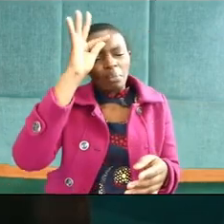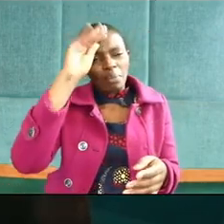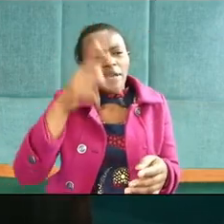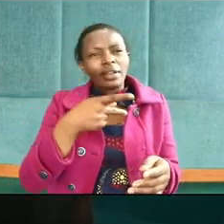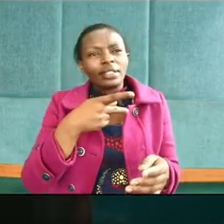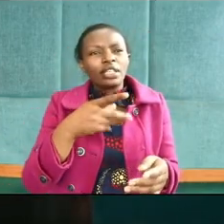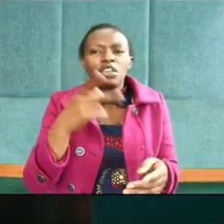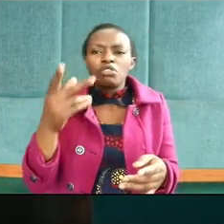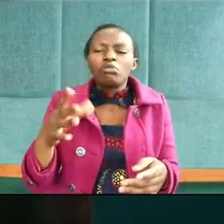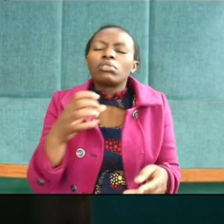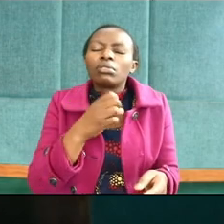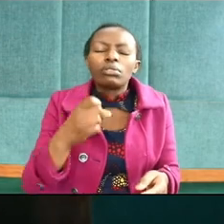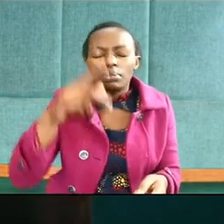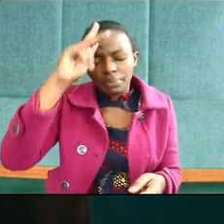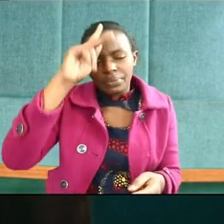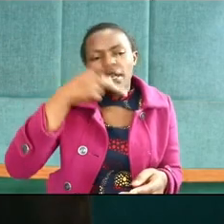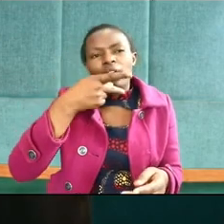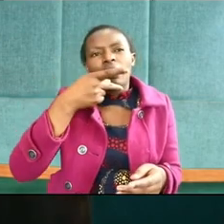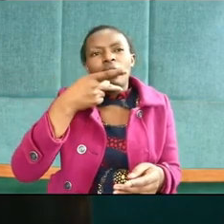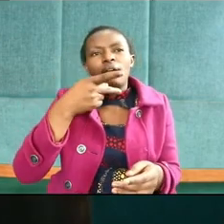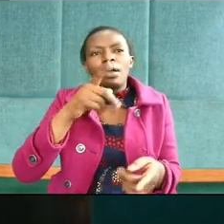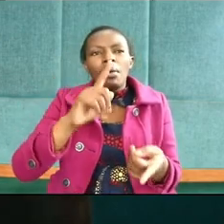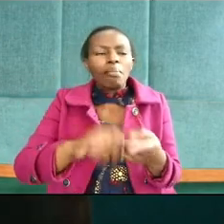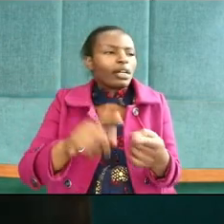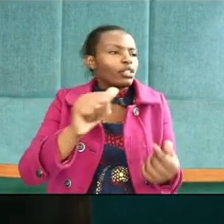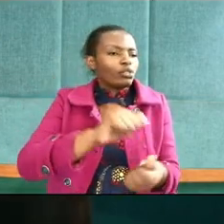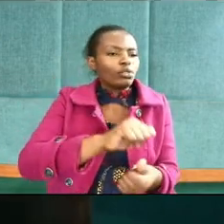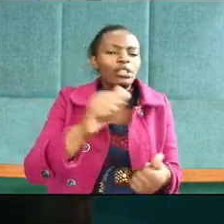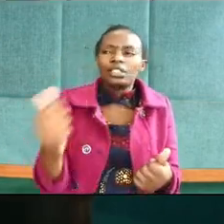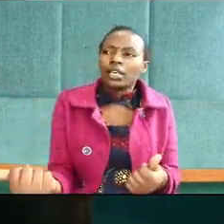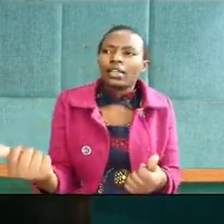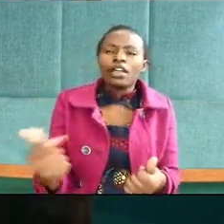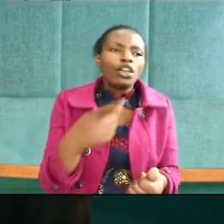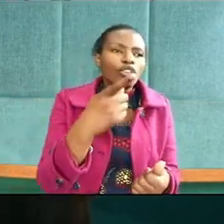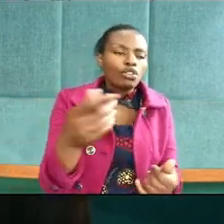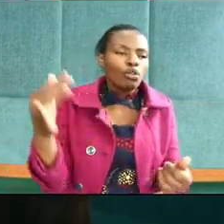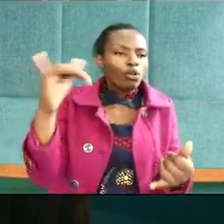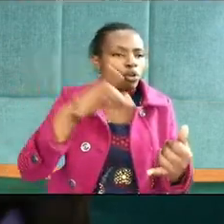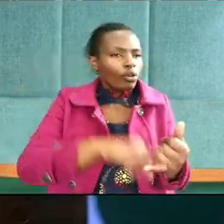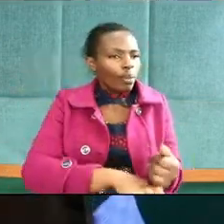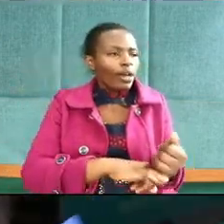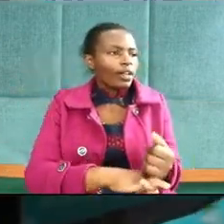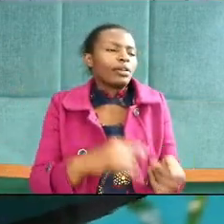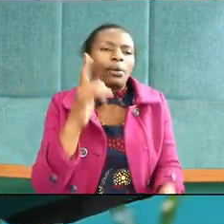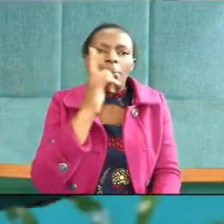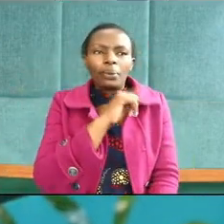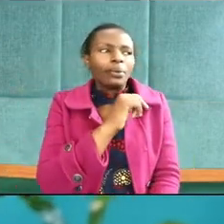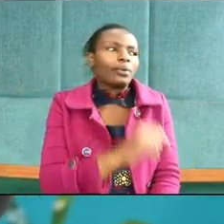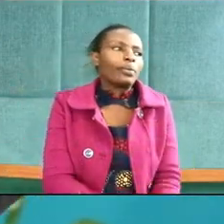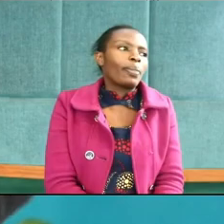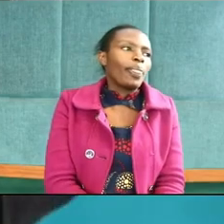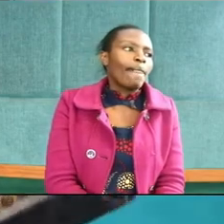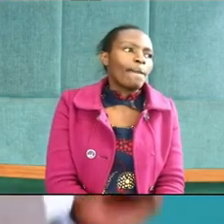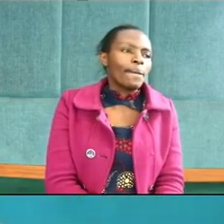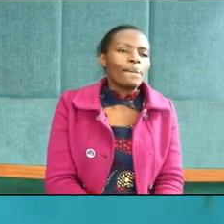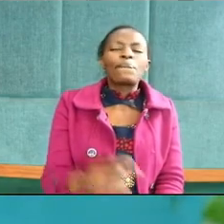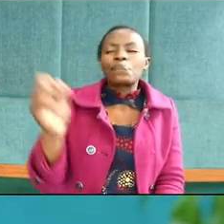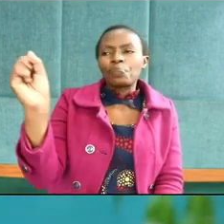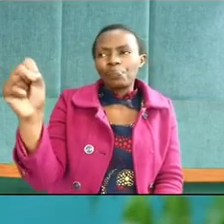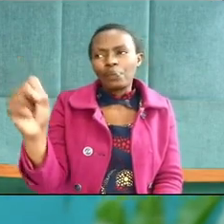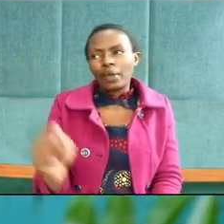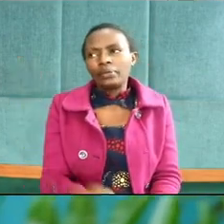may be grandparents, but to each other, remain forever young.